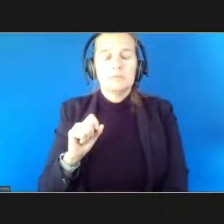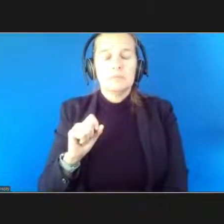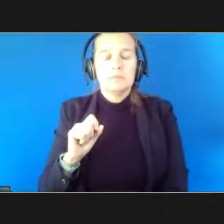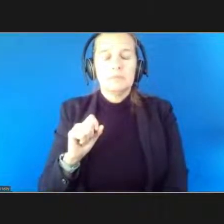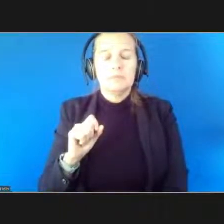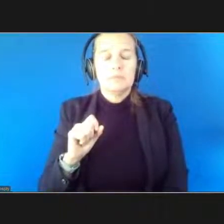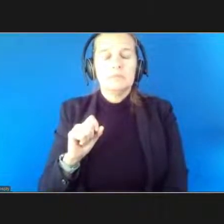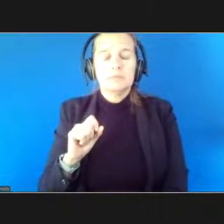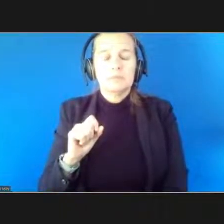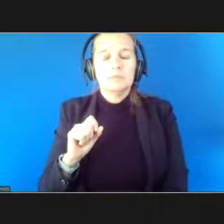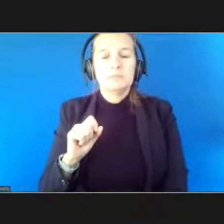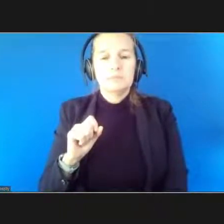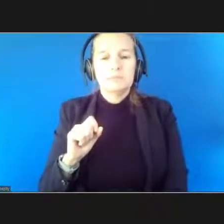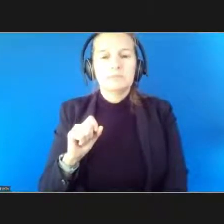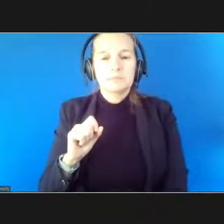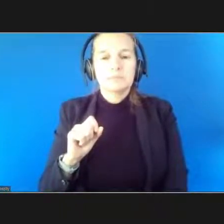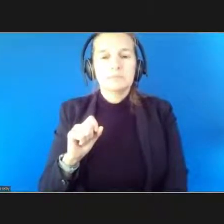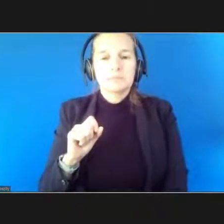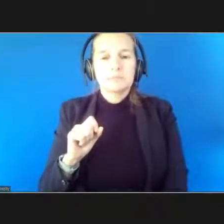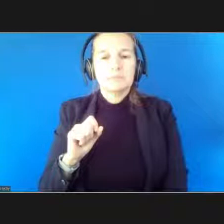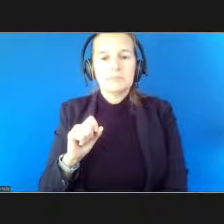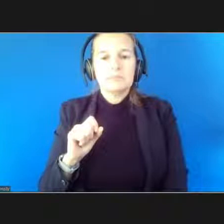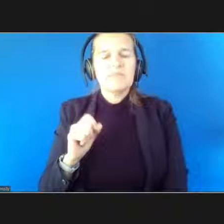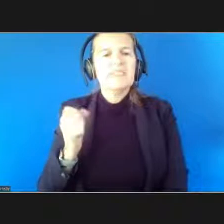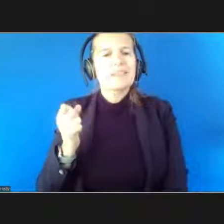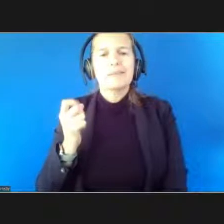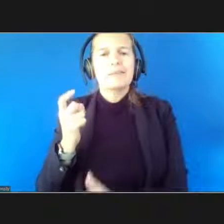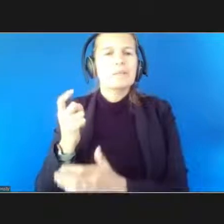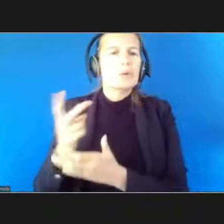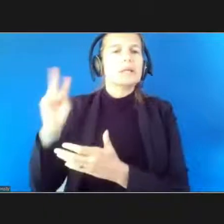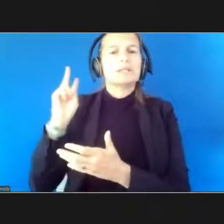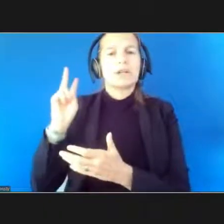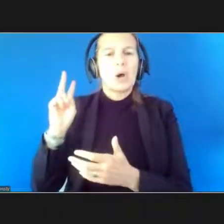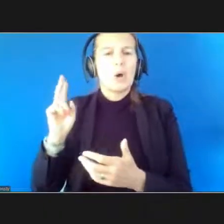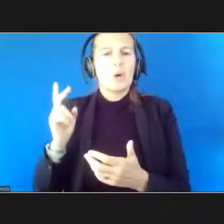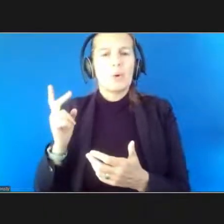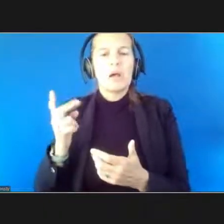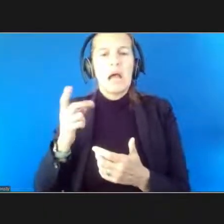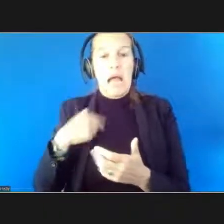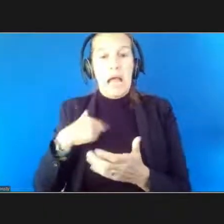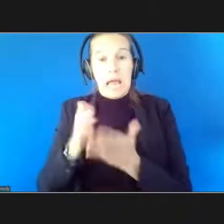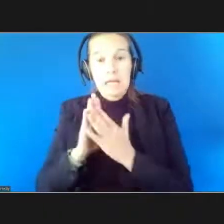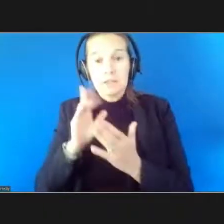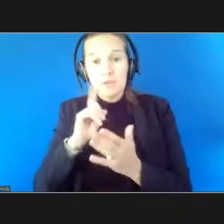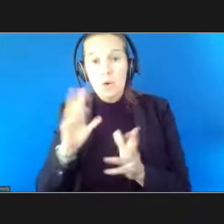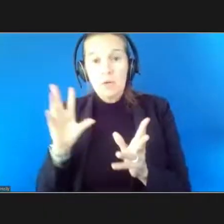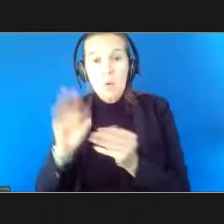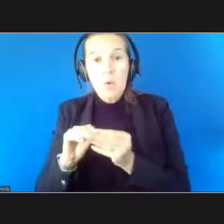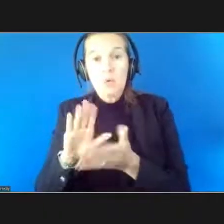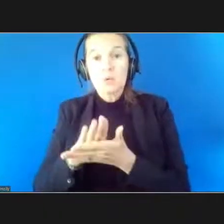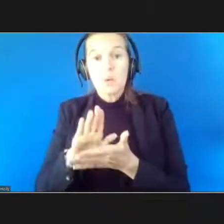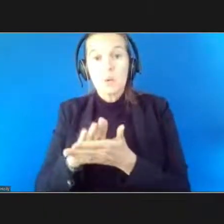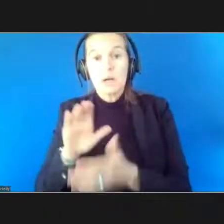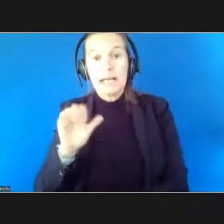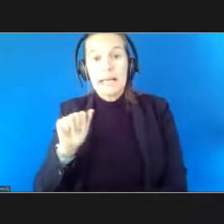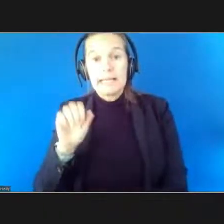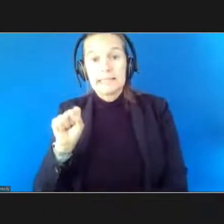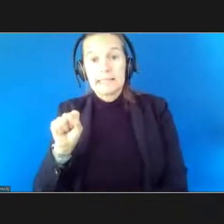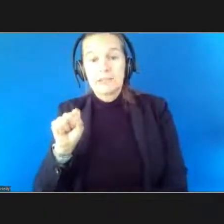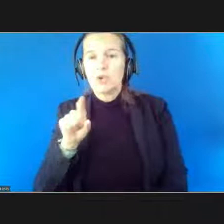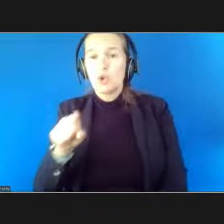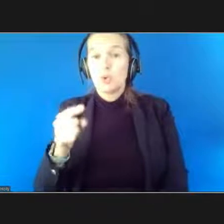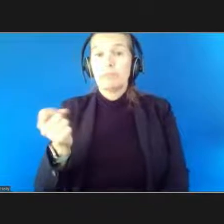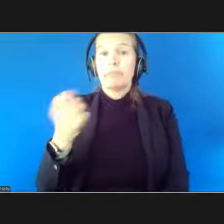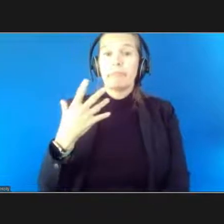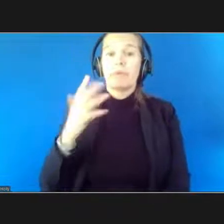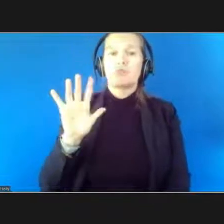last time we had talked a couple weeks ago, I'd asked for the total school cases and you said 25. I'm still a